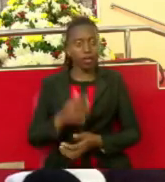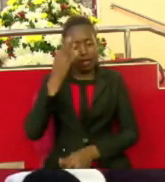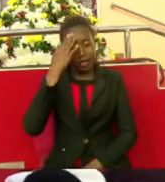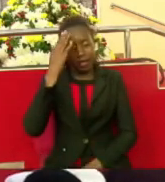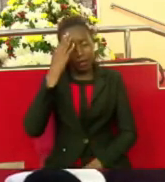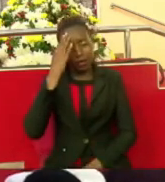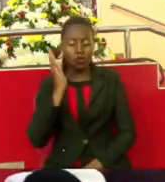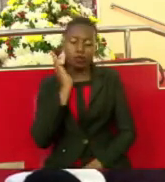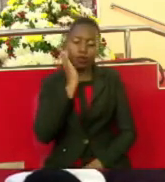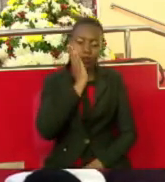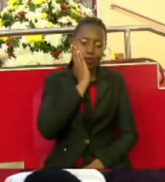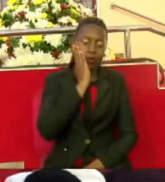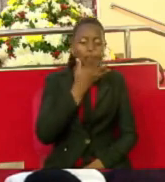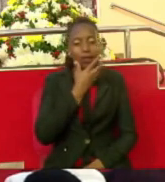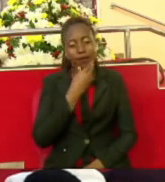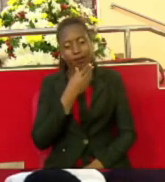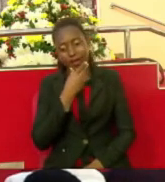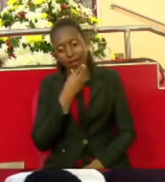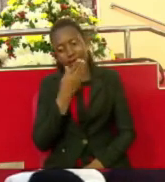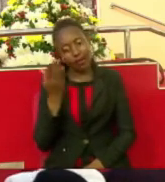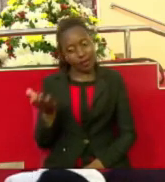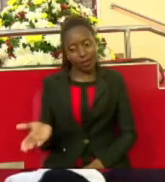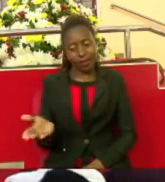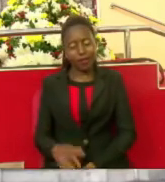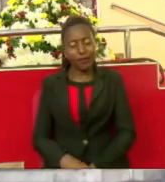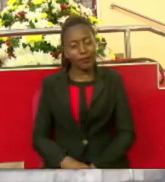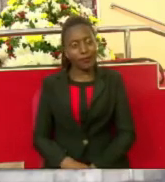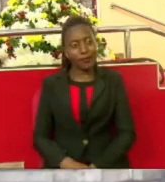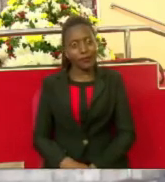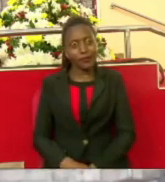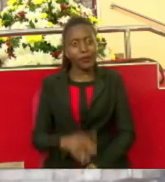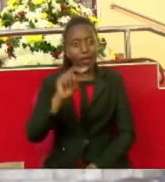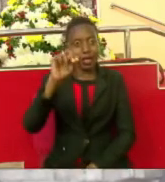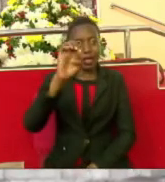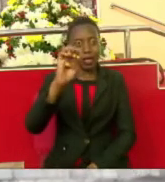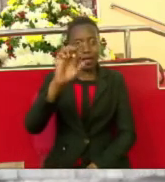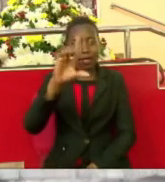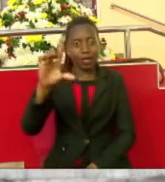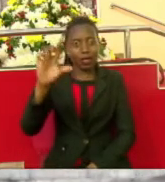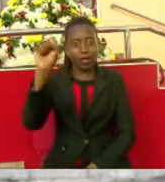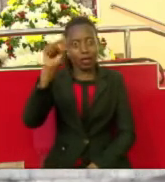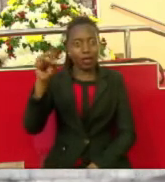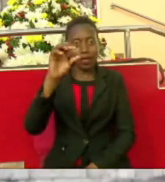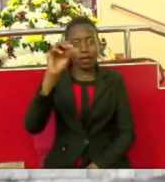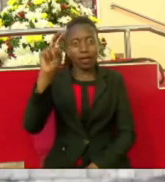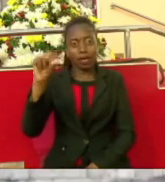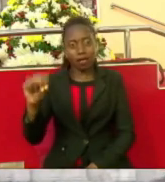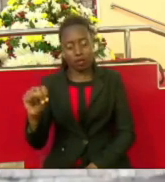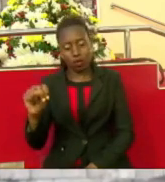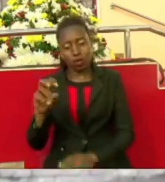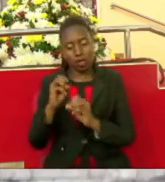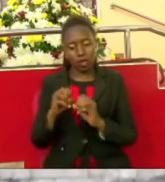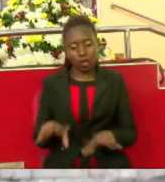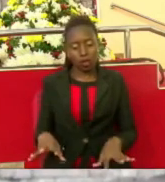just about. Na unajua kwamba baba na mama wako pale. Nelson Mandela lost 3 of his sons out of the 6 children from the 2